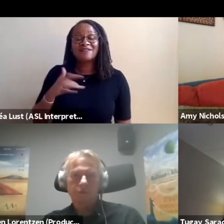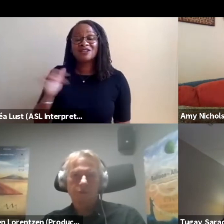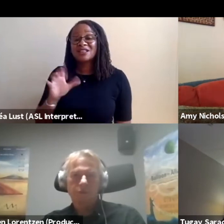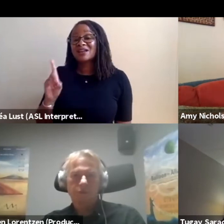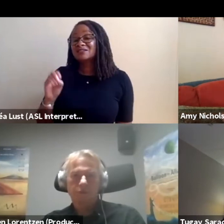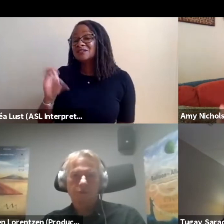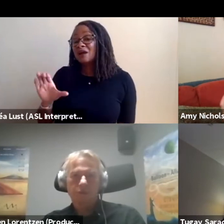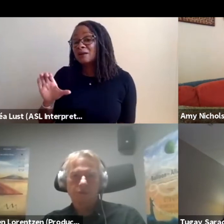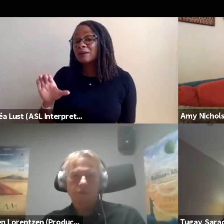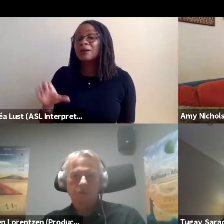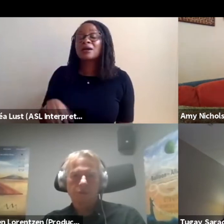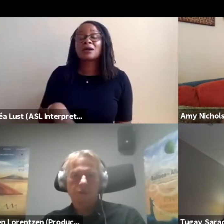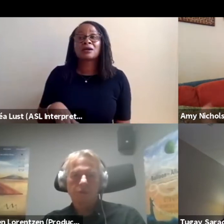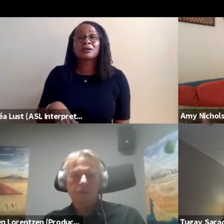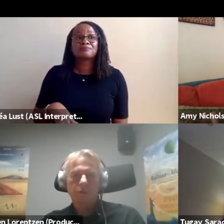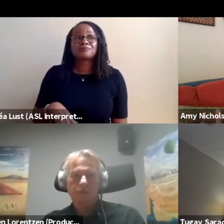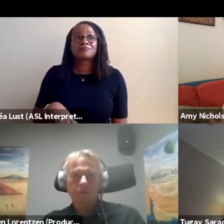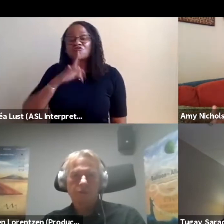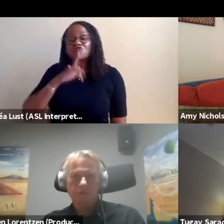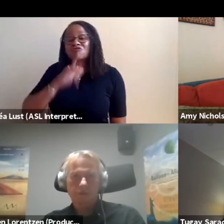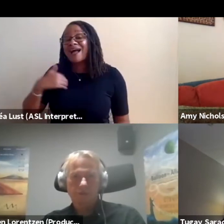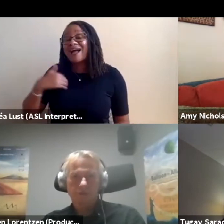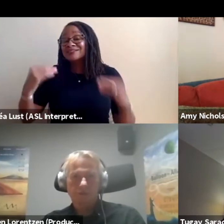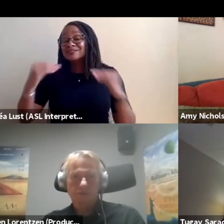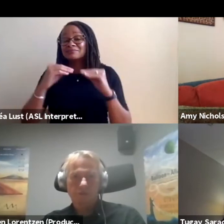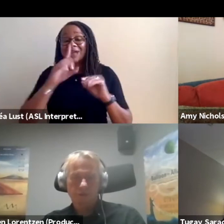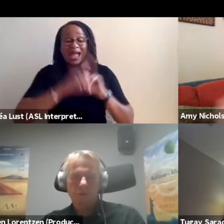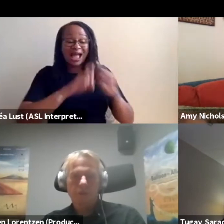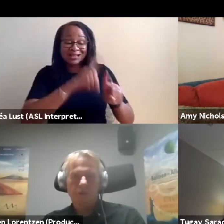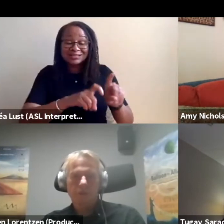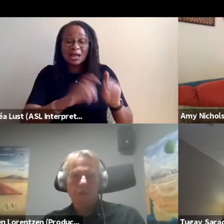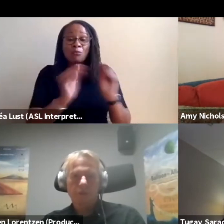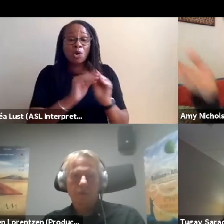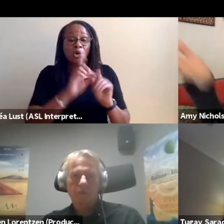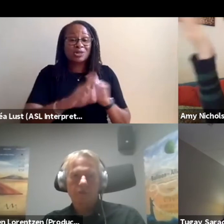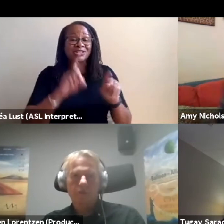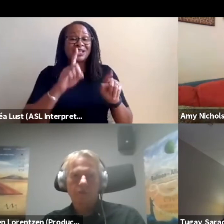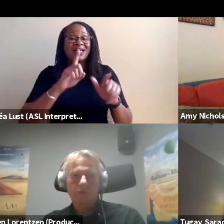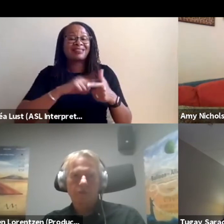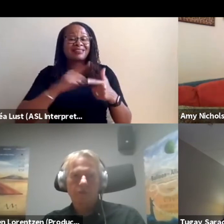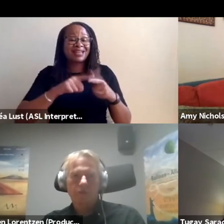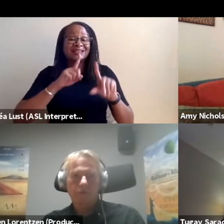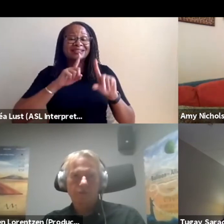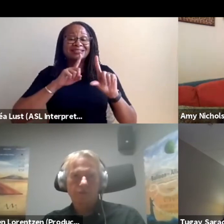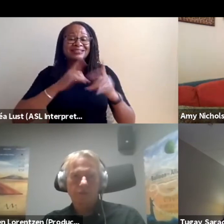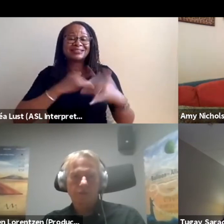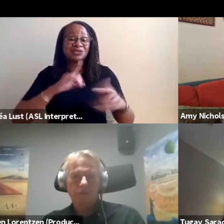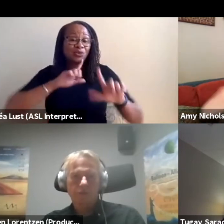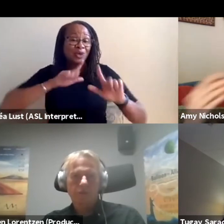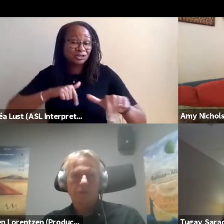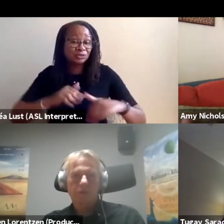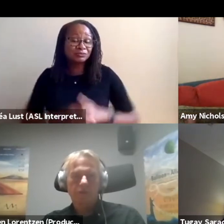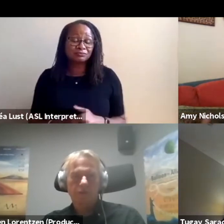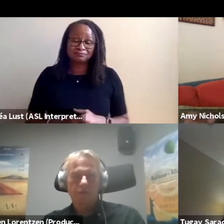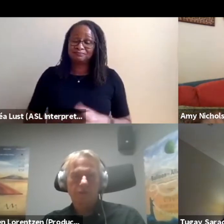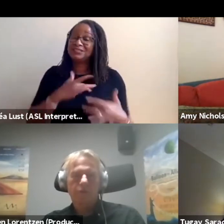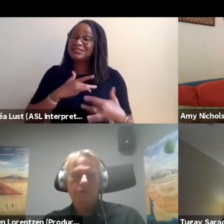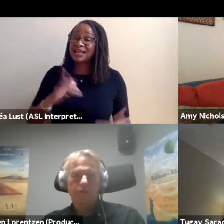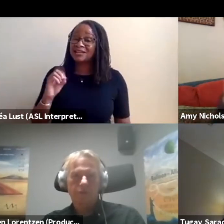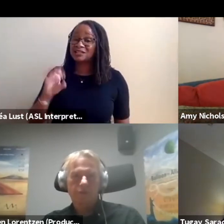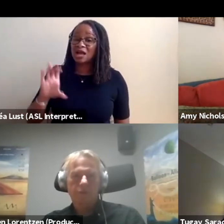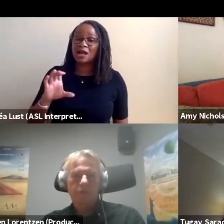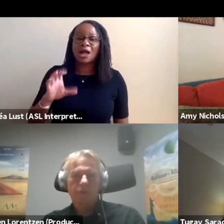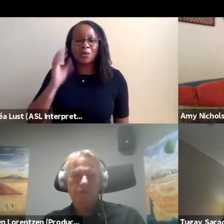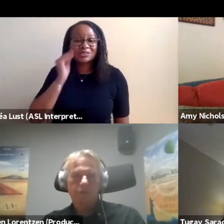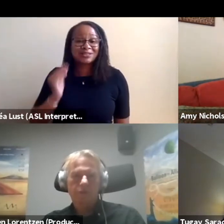documentary that asks more questions than it answers. You know, usually documentaries are like, let me tell you about a thing, but this feels like a film that wants